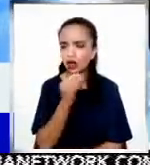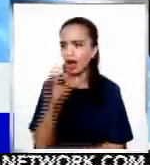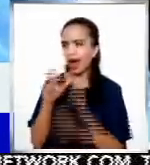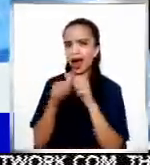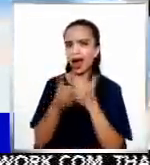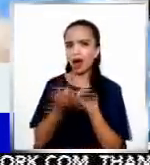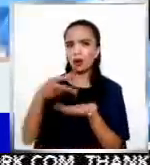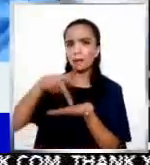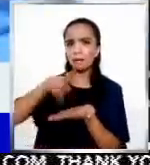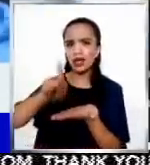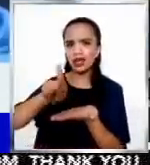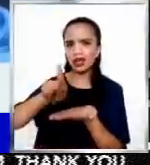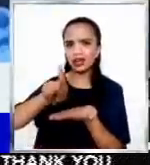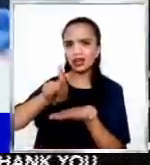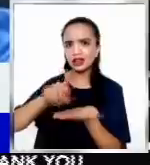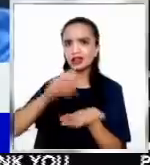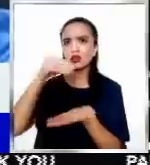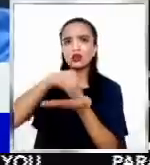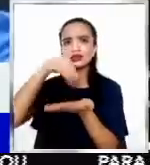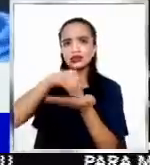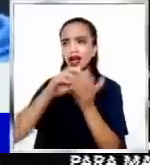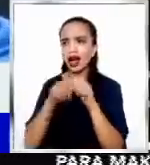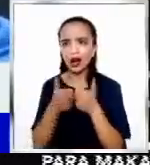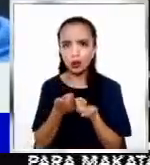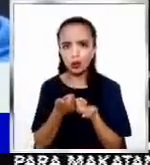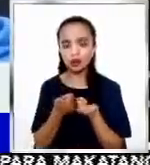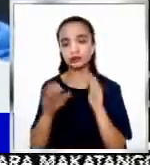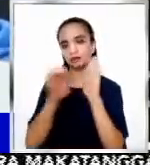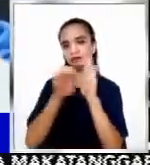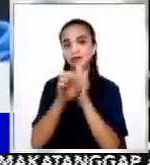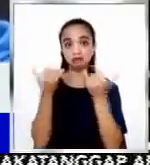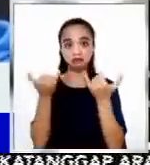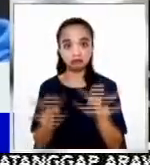nila? So like in the case that we have right now,